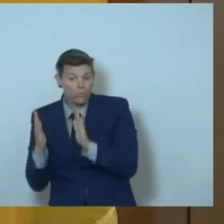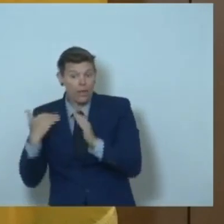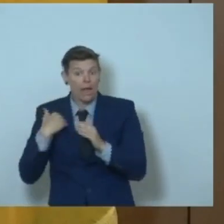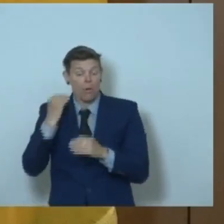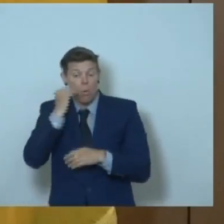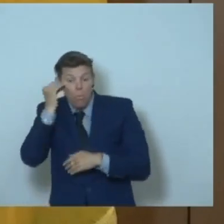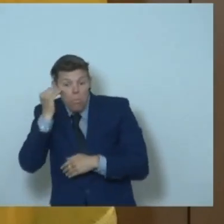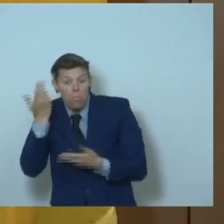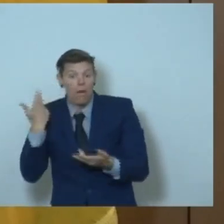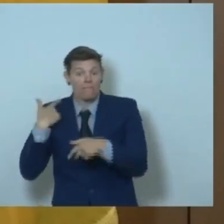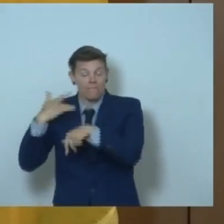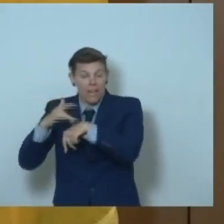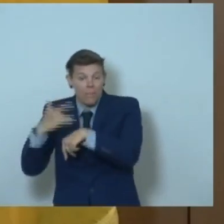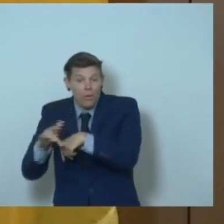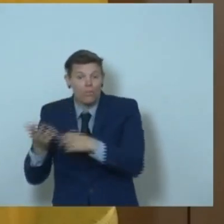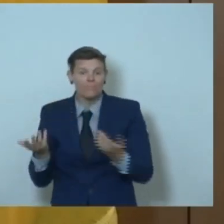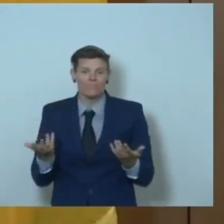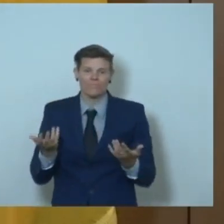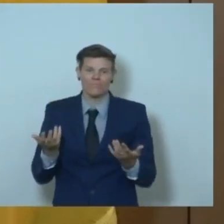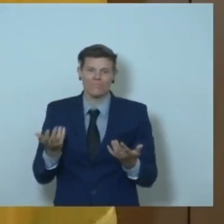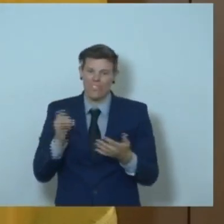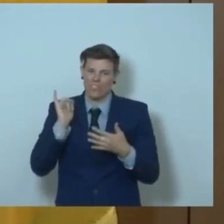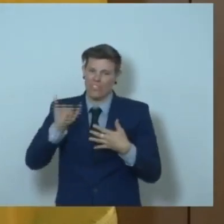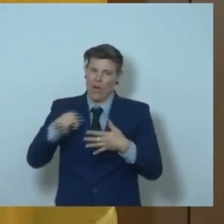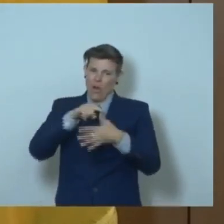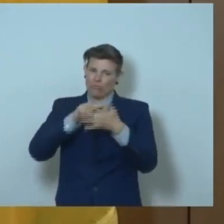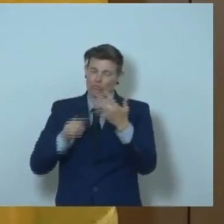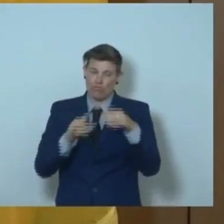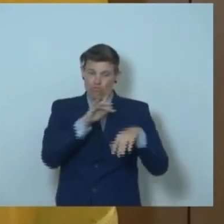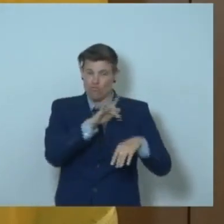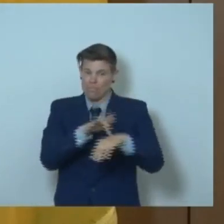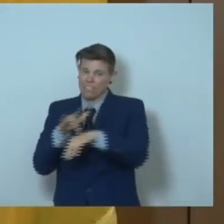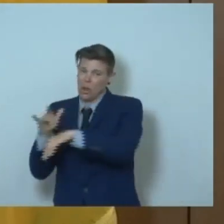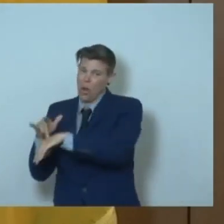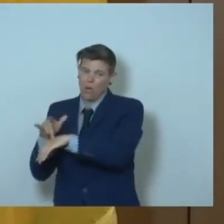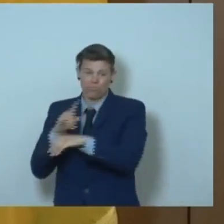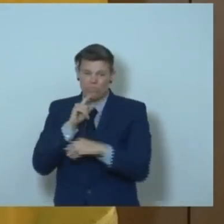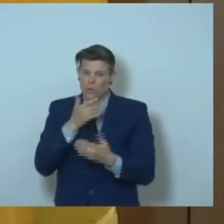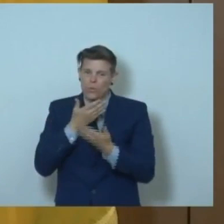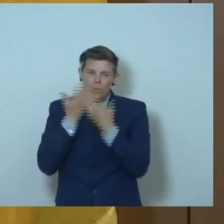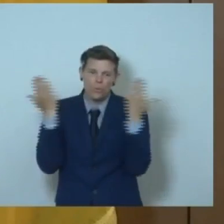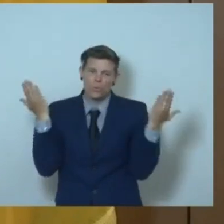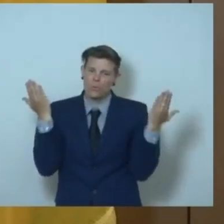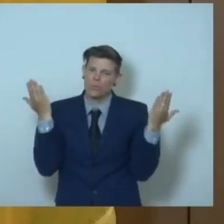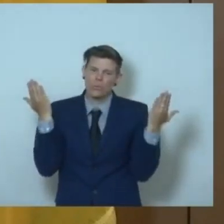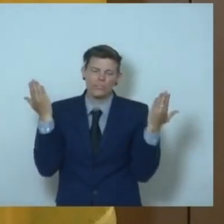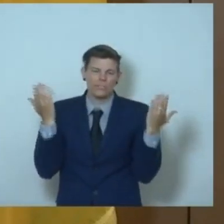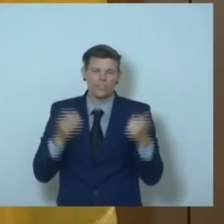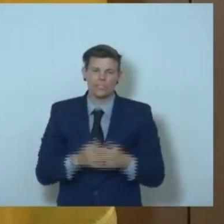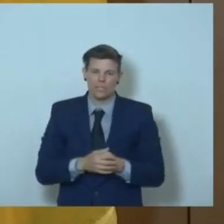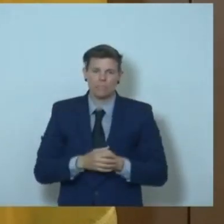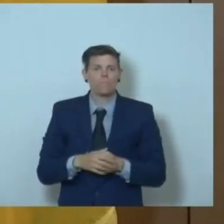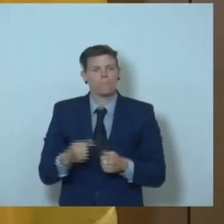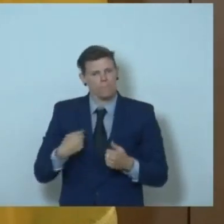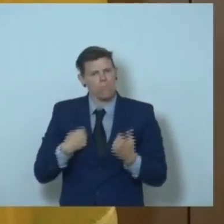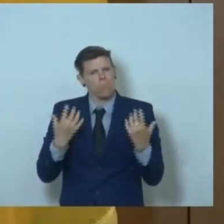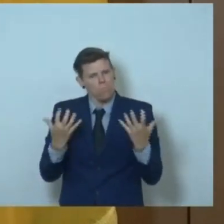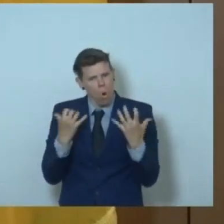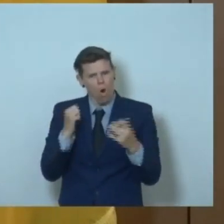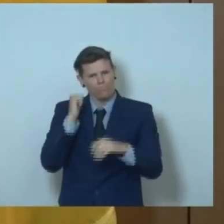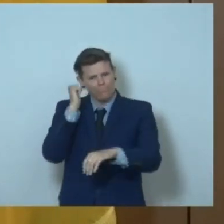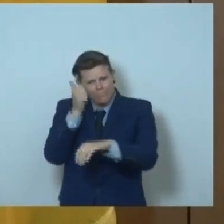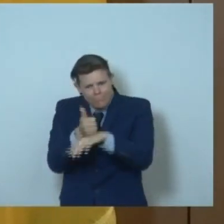do not have those infrastructures here. And that's something I'm interested in making sure for the